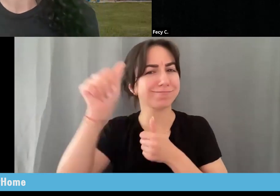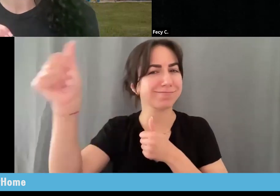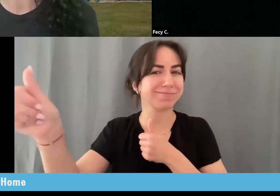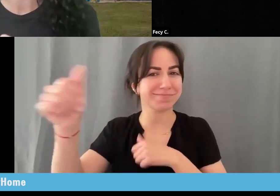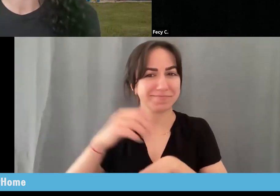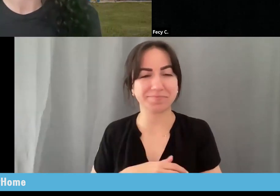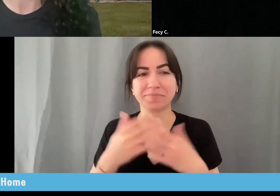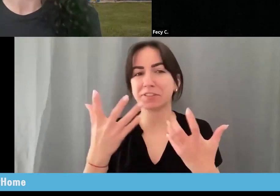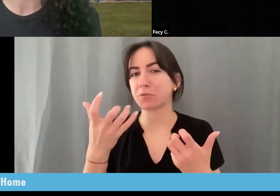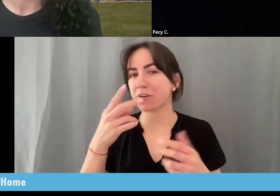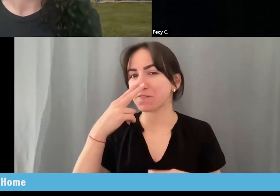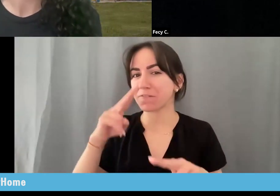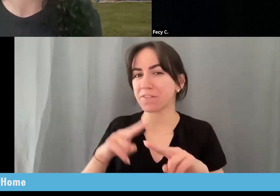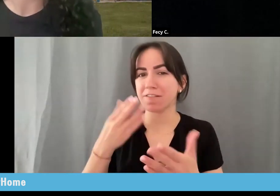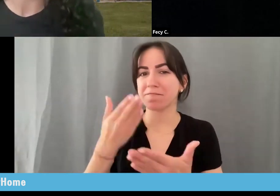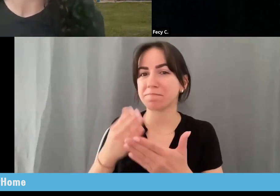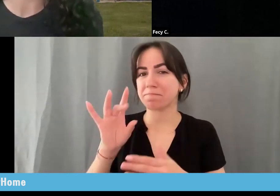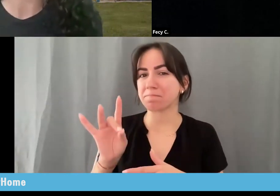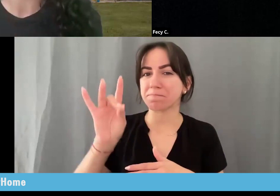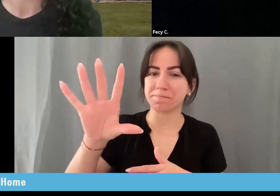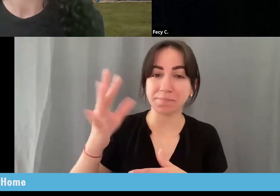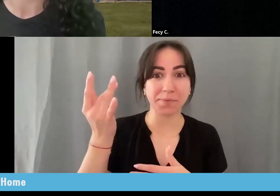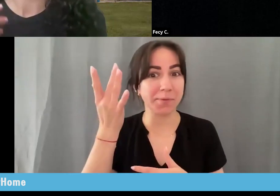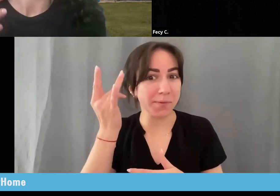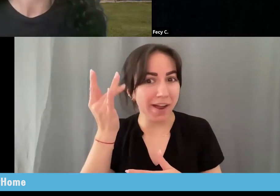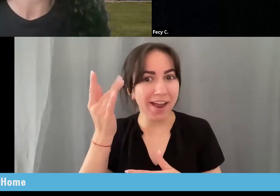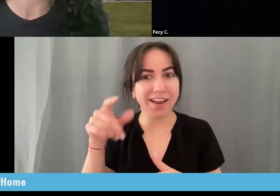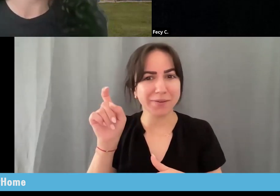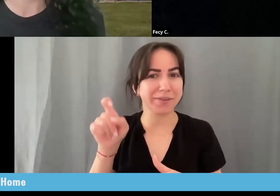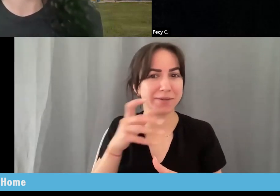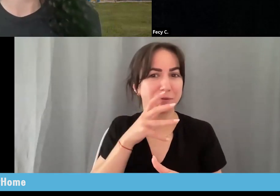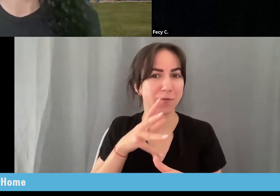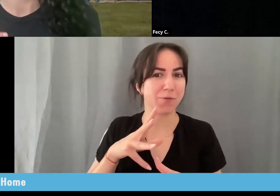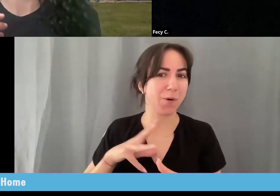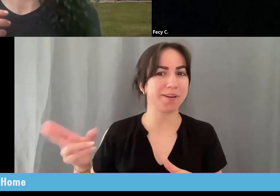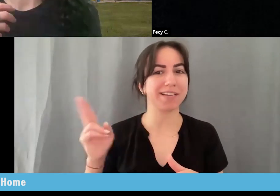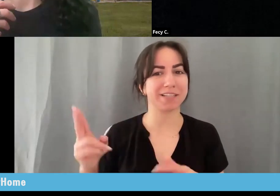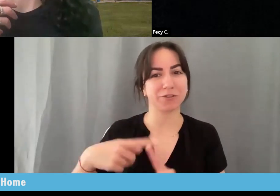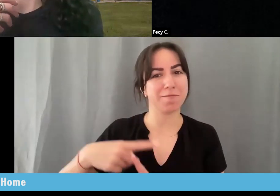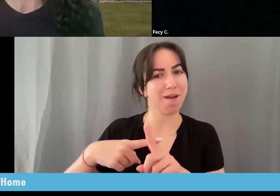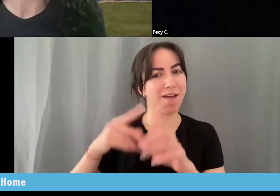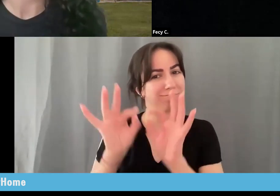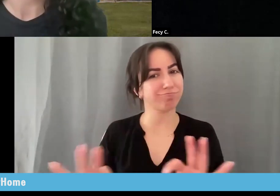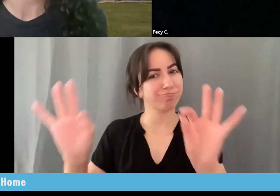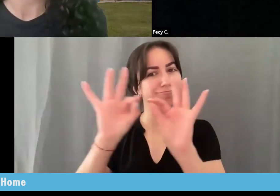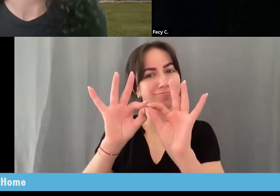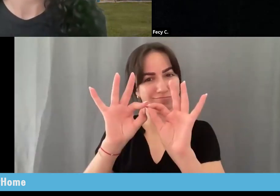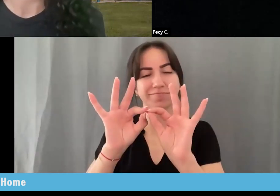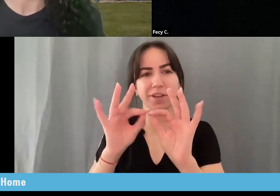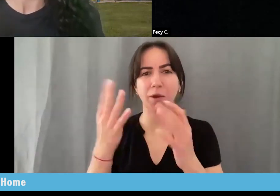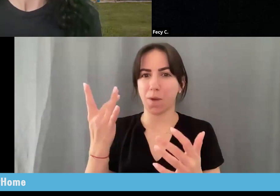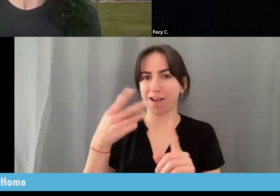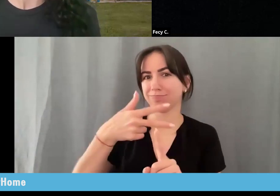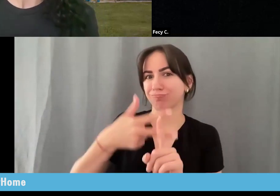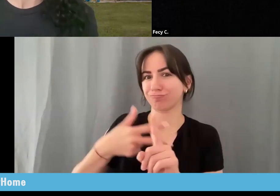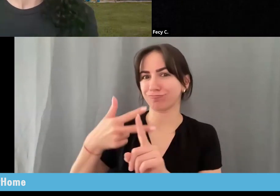a fun little fact as to why we need to have a Women's History Month and a quarterly